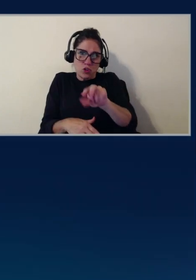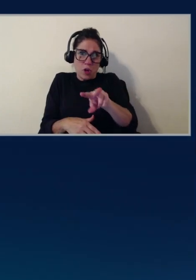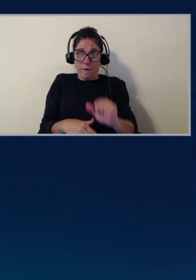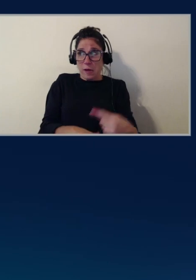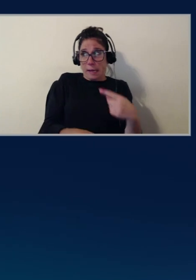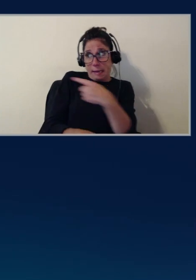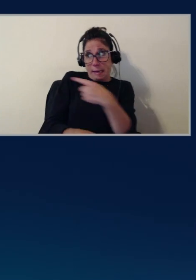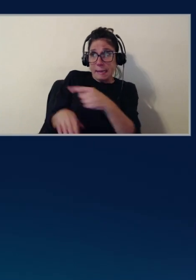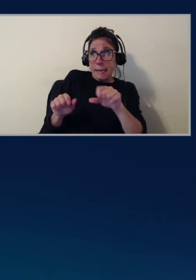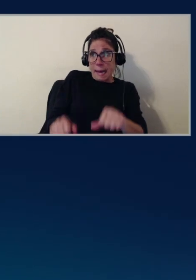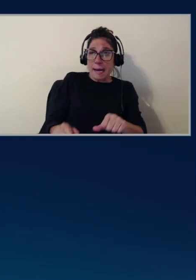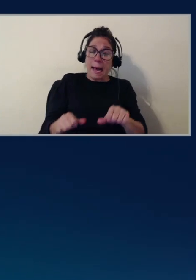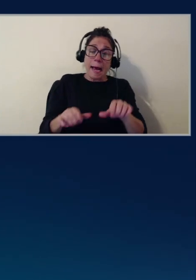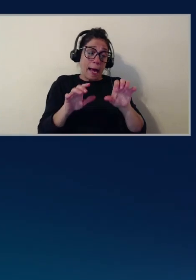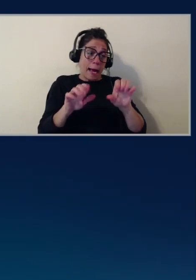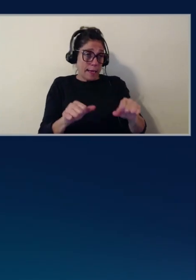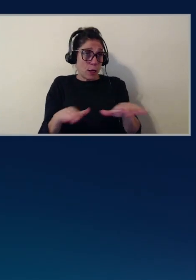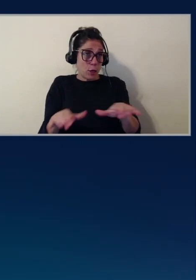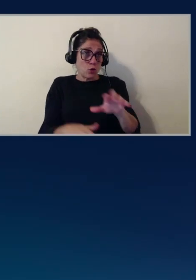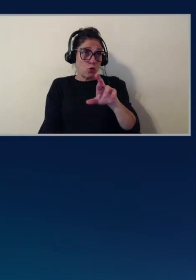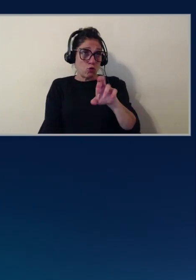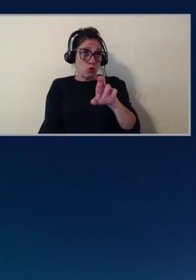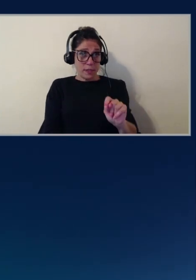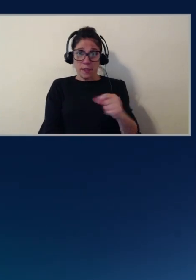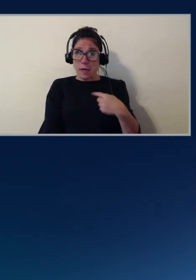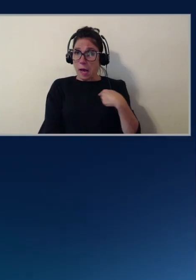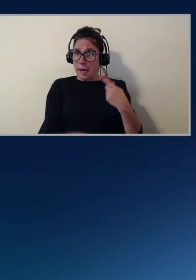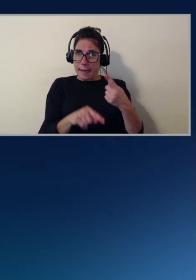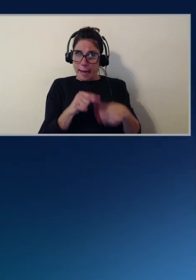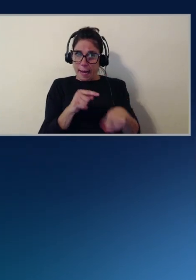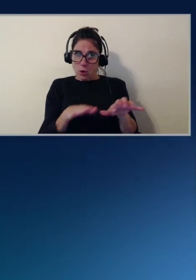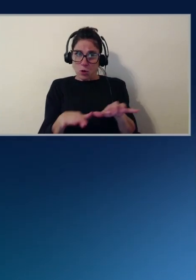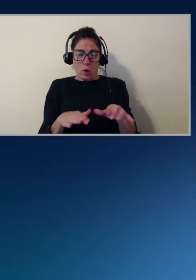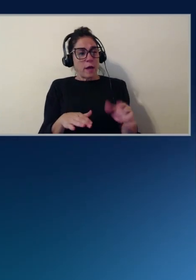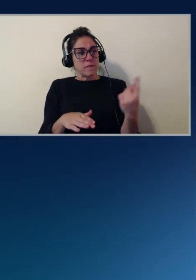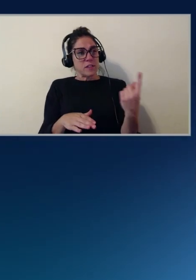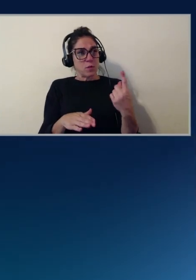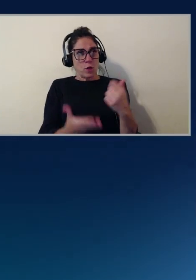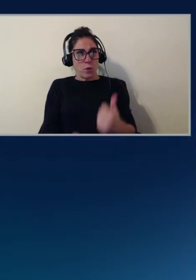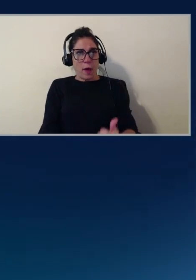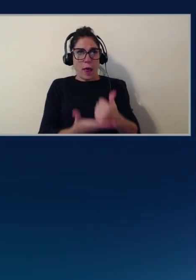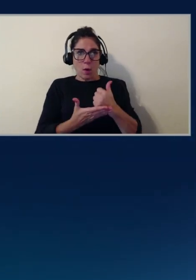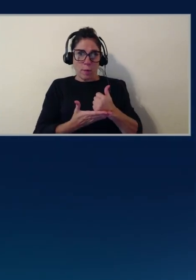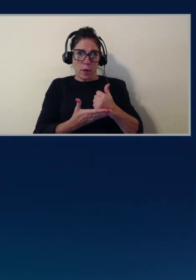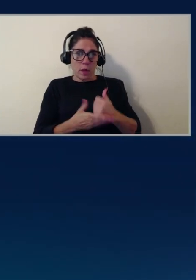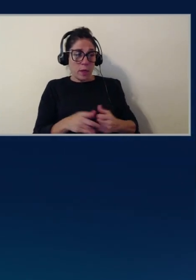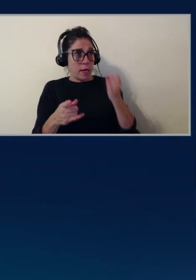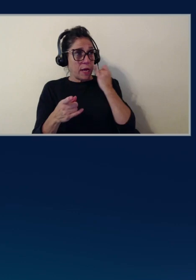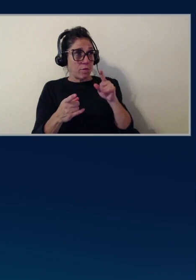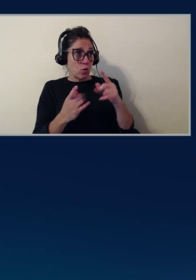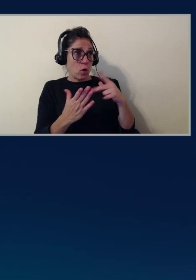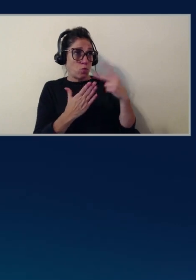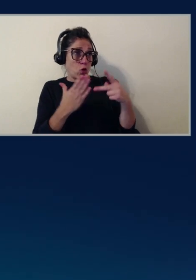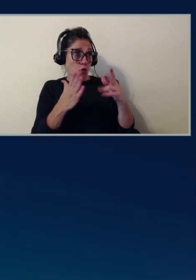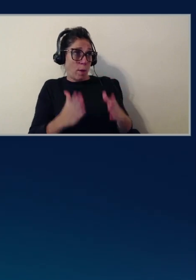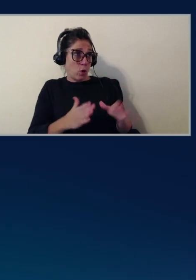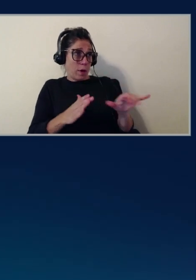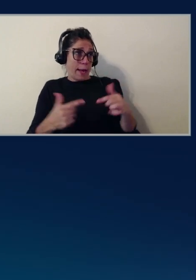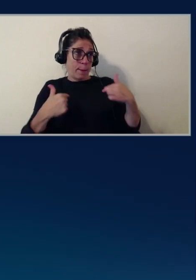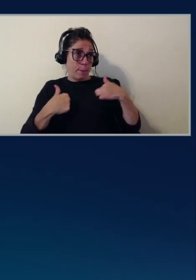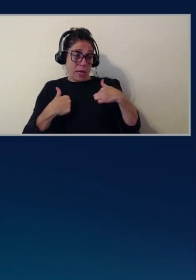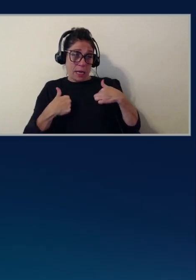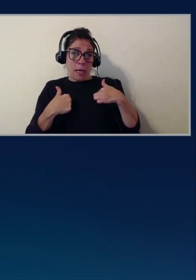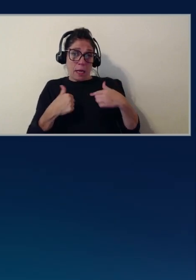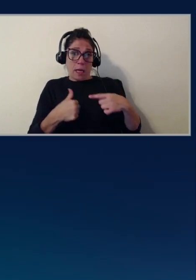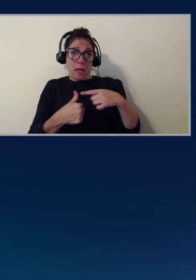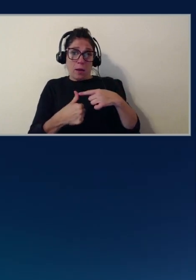I can do some Rust. Yeah, but the things I cannot do, I have somebody to help me out. But I mean, even if you are a programmer, like for me, the main things are A, in the language